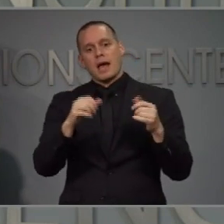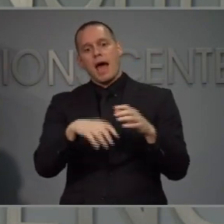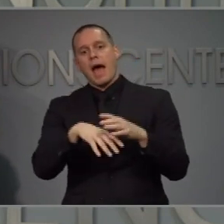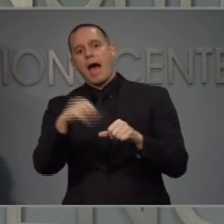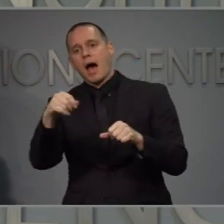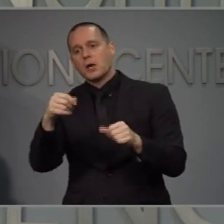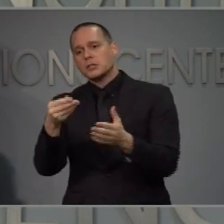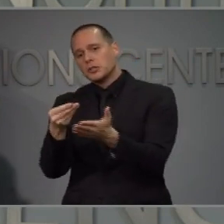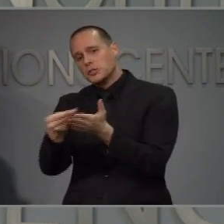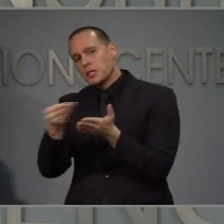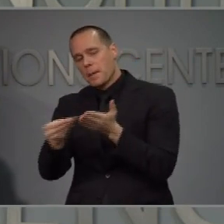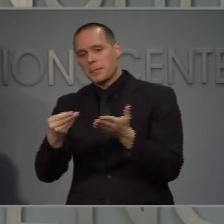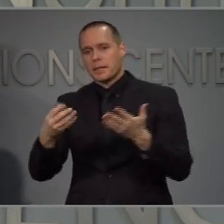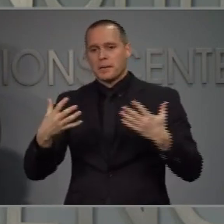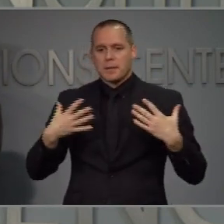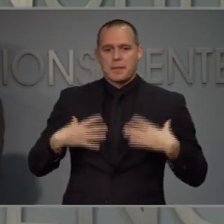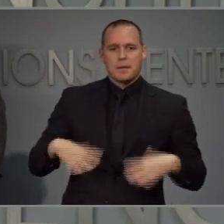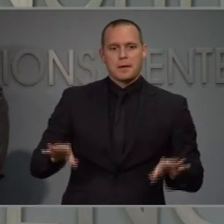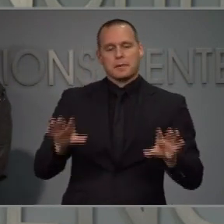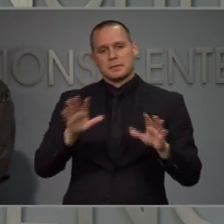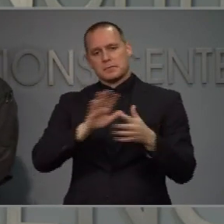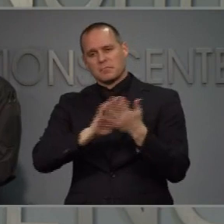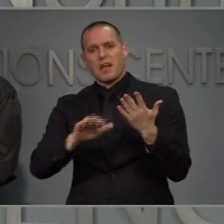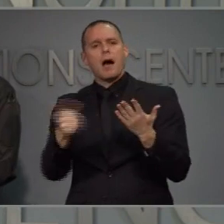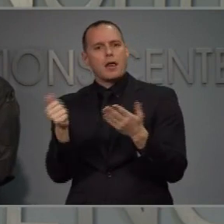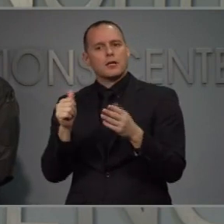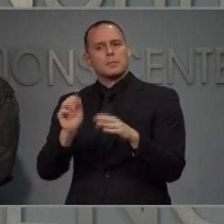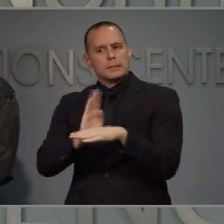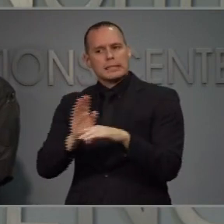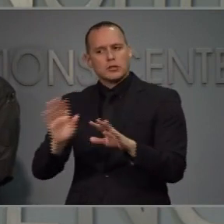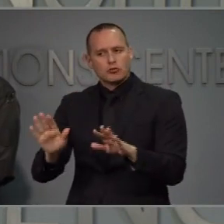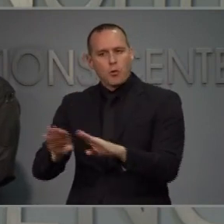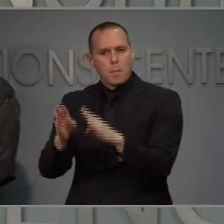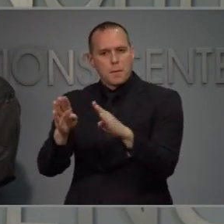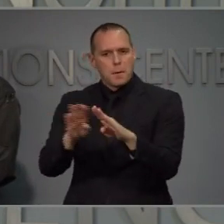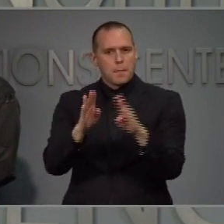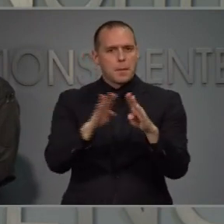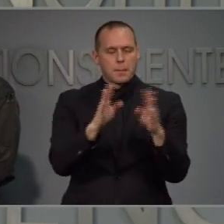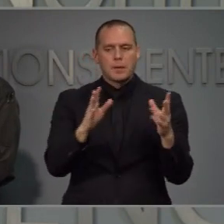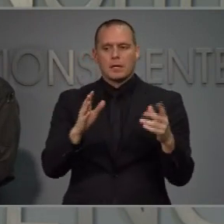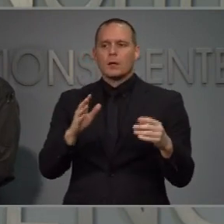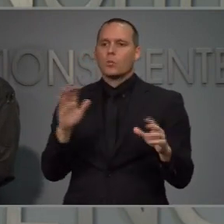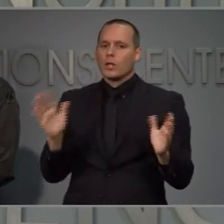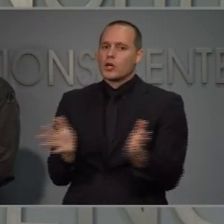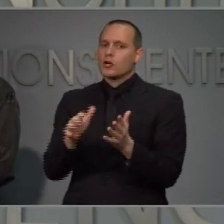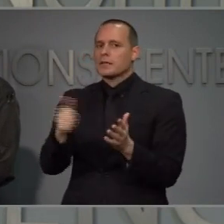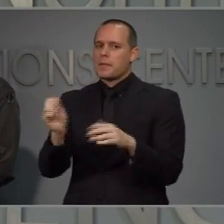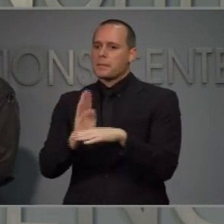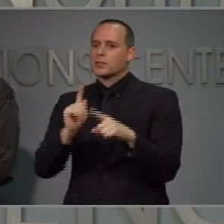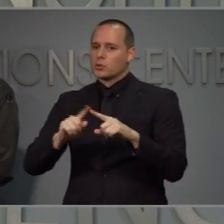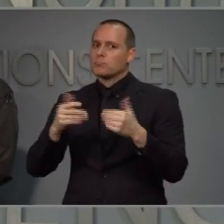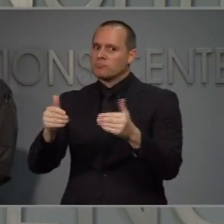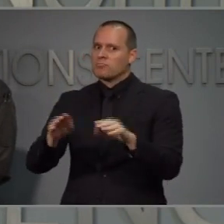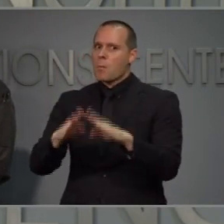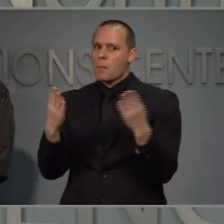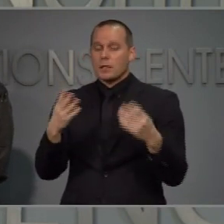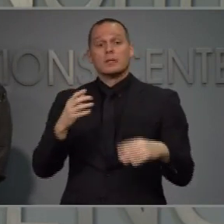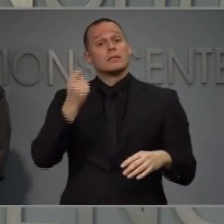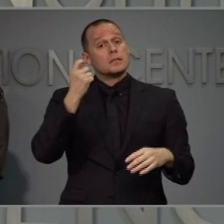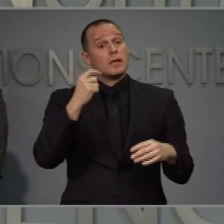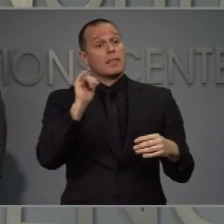shopping, retail, other businesses. We think this will encourage more businesses to open. Parks are going